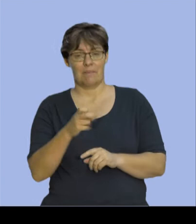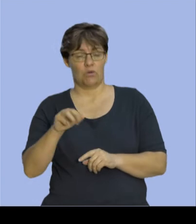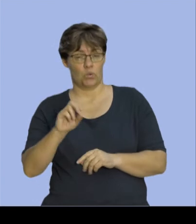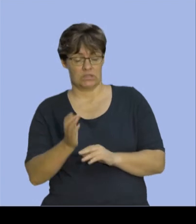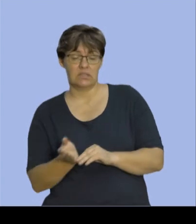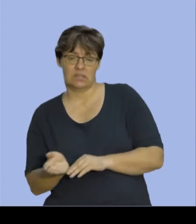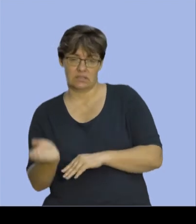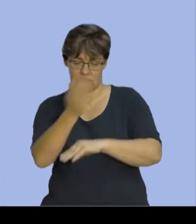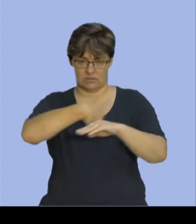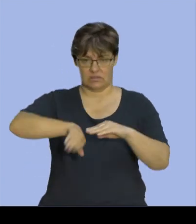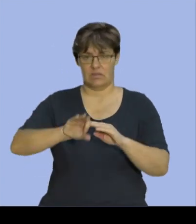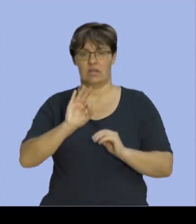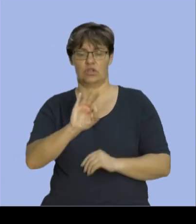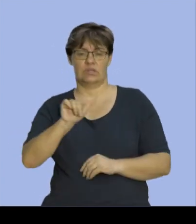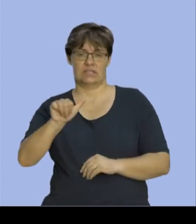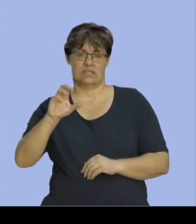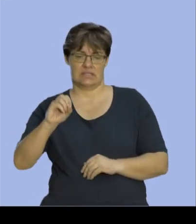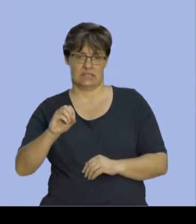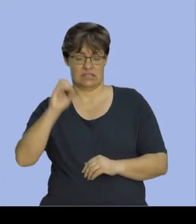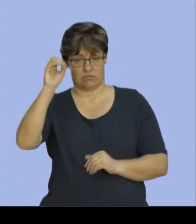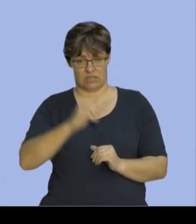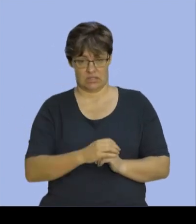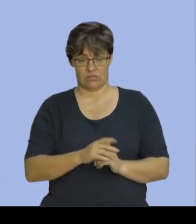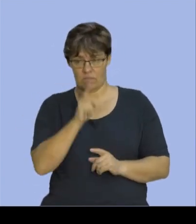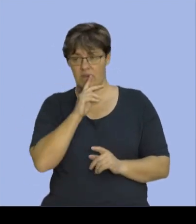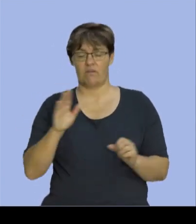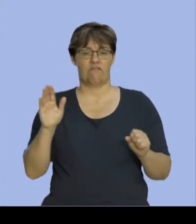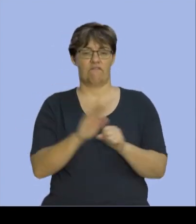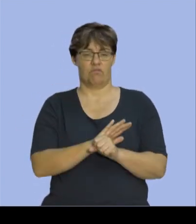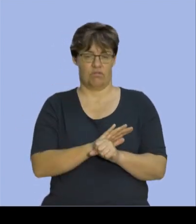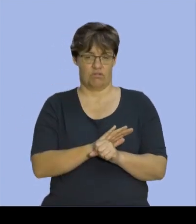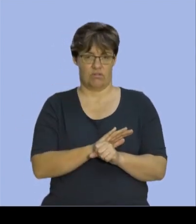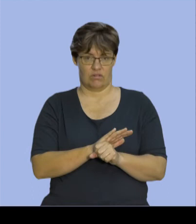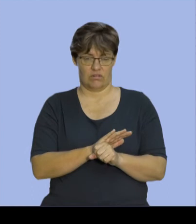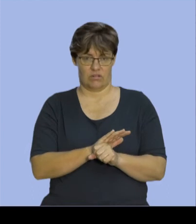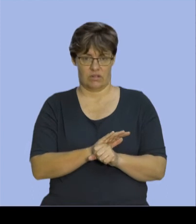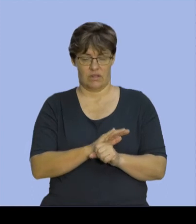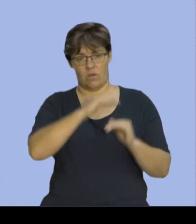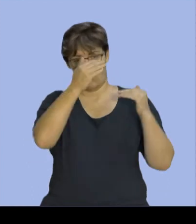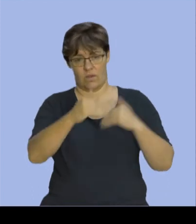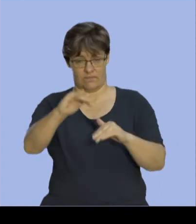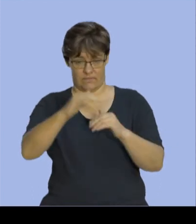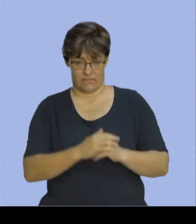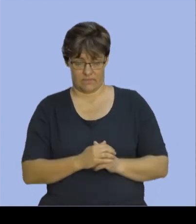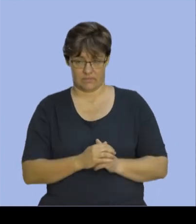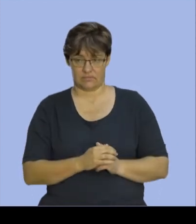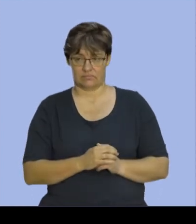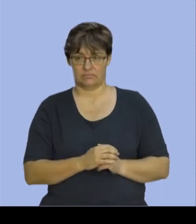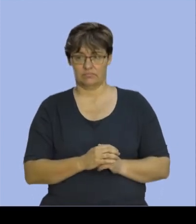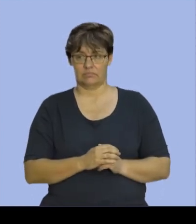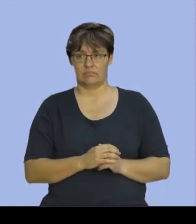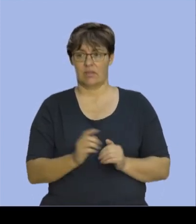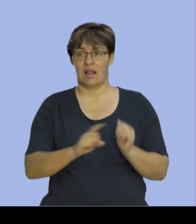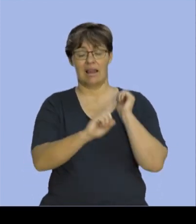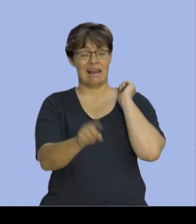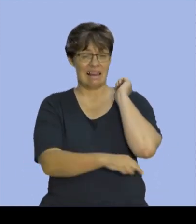mention that they have the same period of 360 for them to complete one full wave.